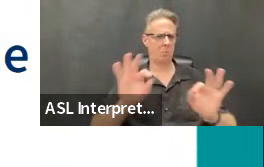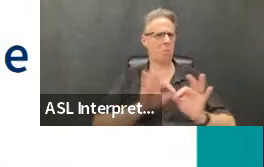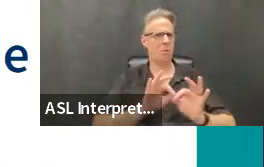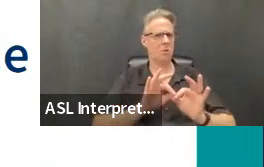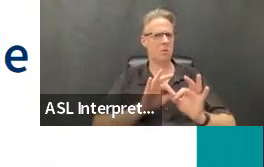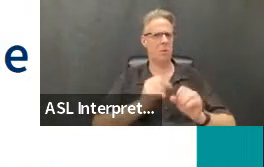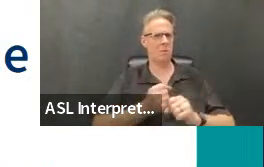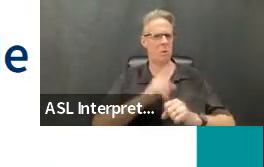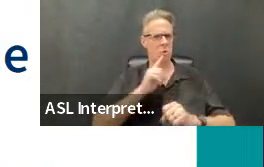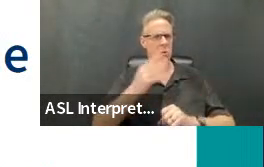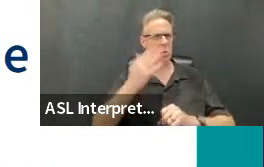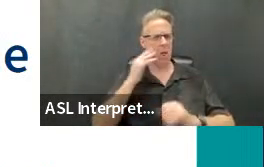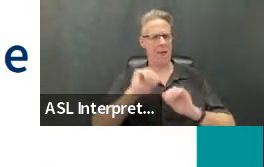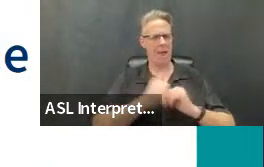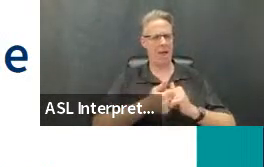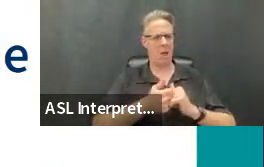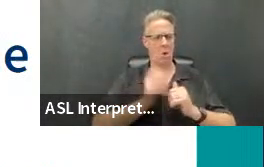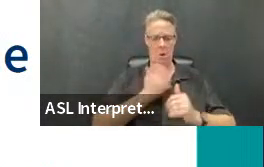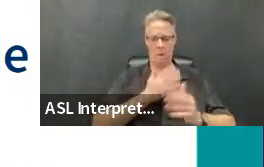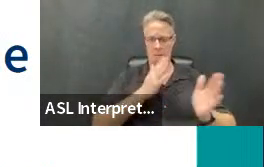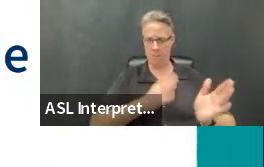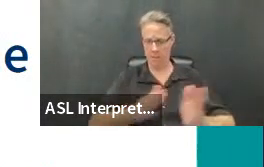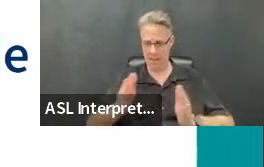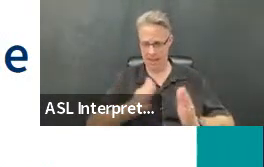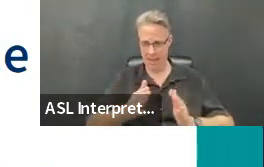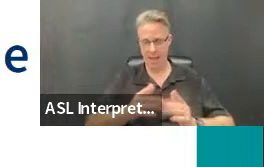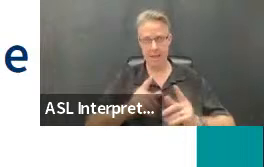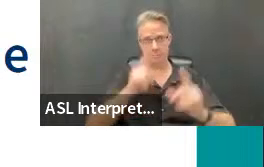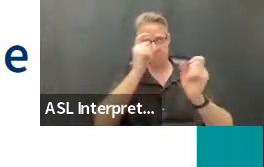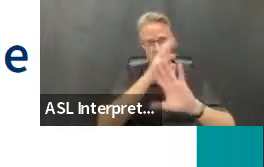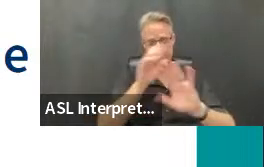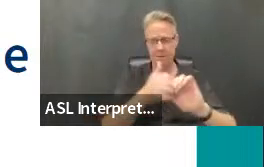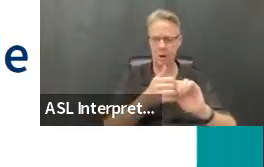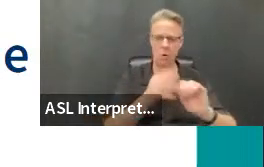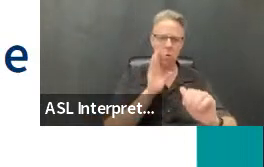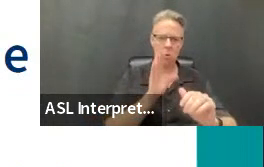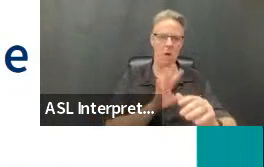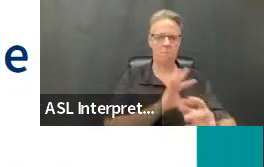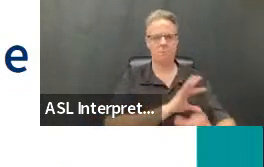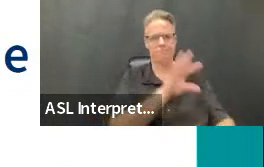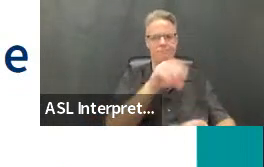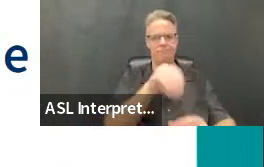how would this work within the plans for the local jurisdictions?